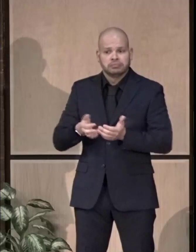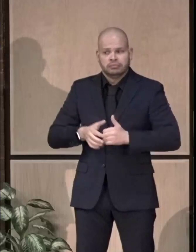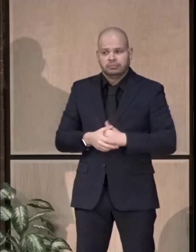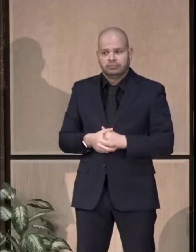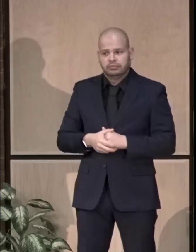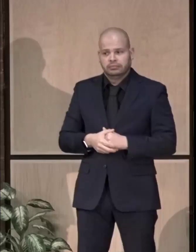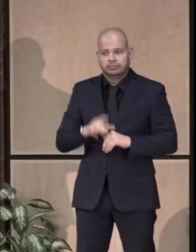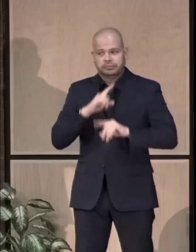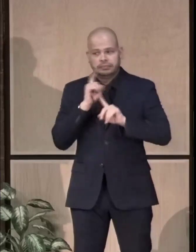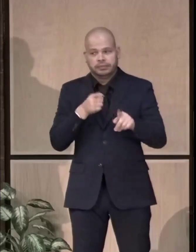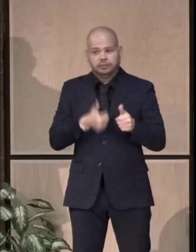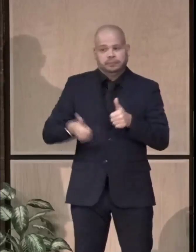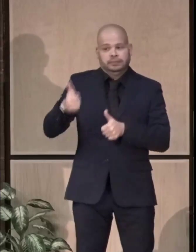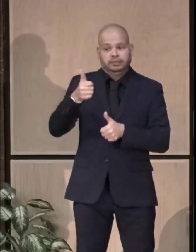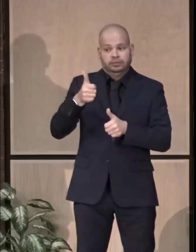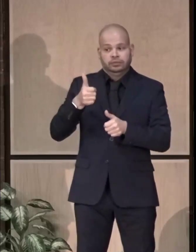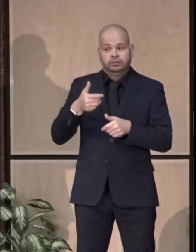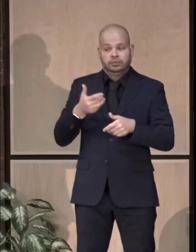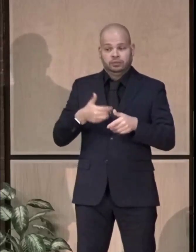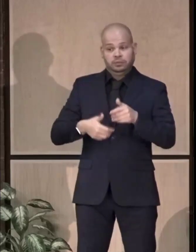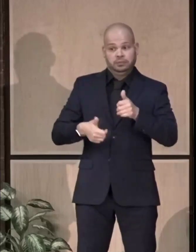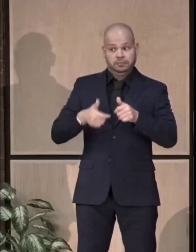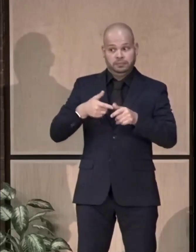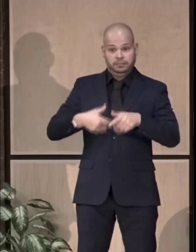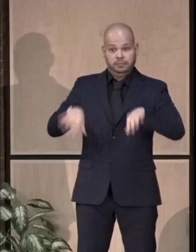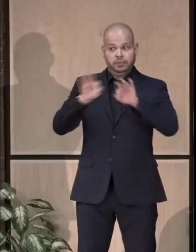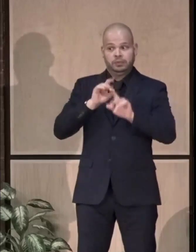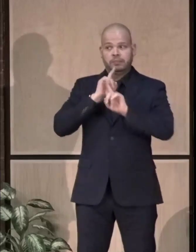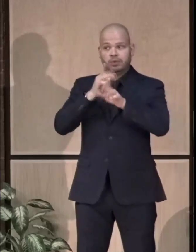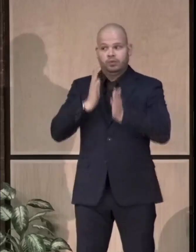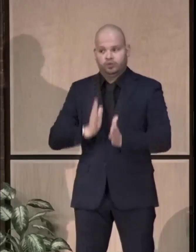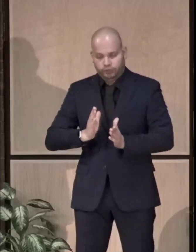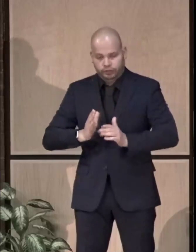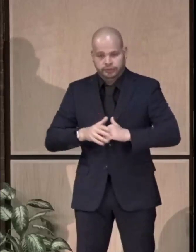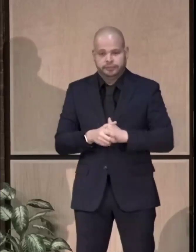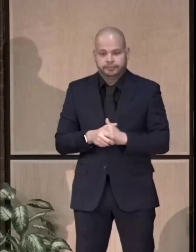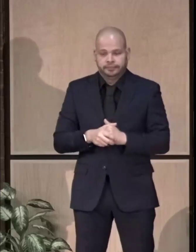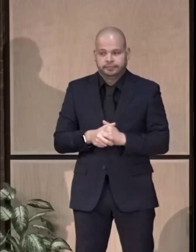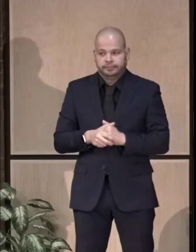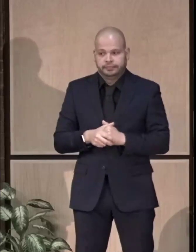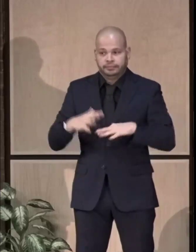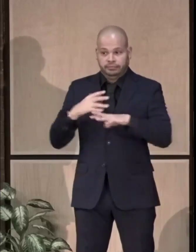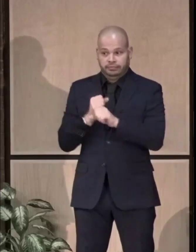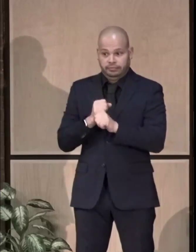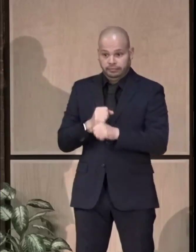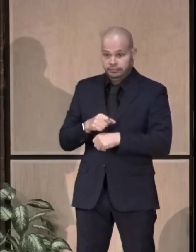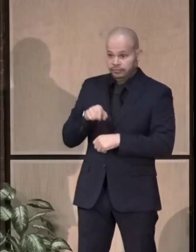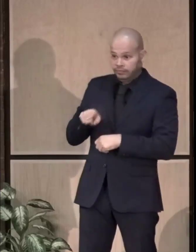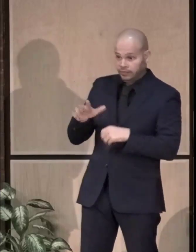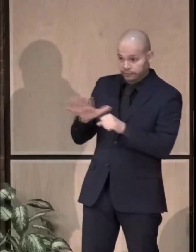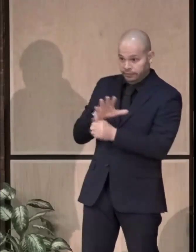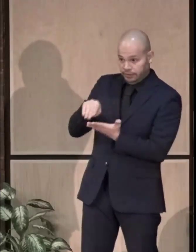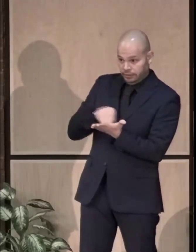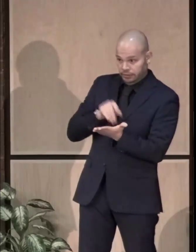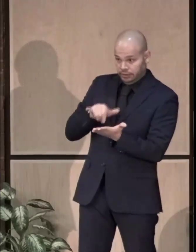Commander's Critical Incident Report. Okay. I'm not sure if this was exactly completely filled out by First